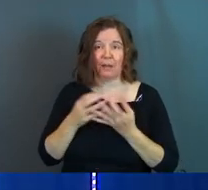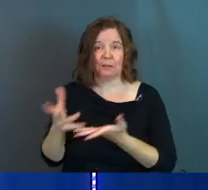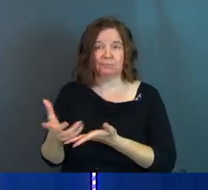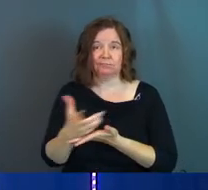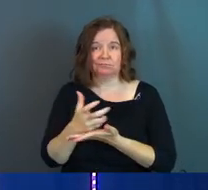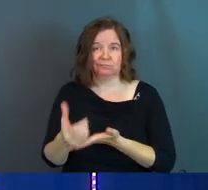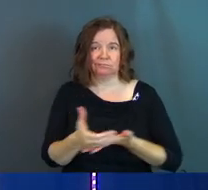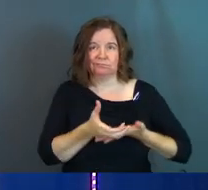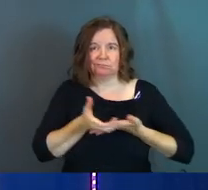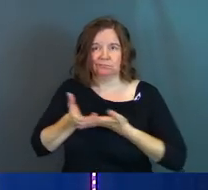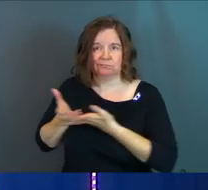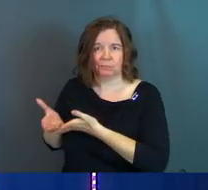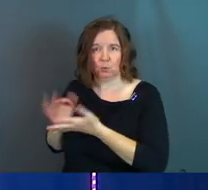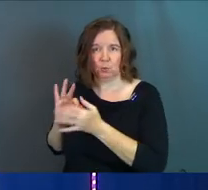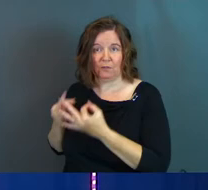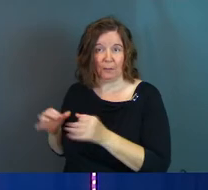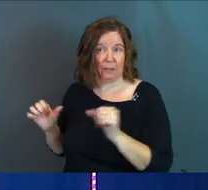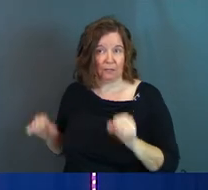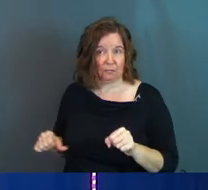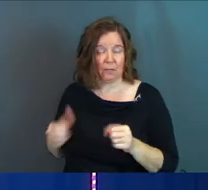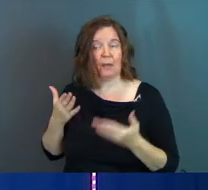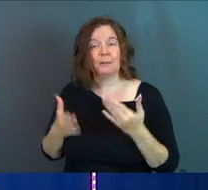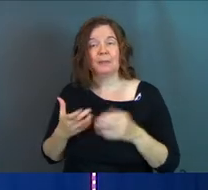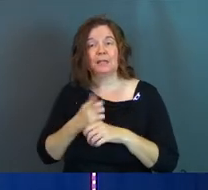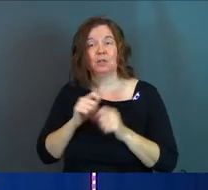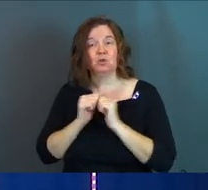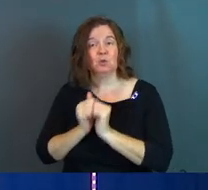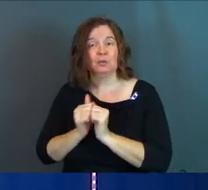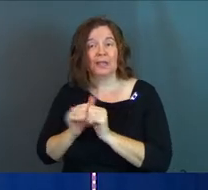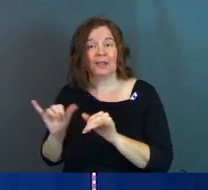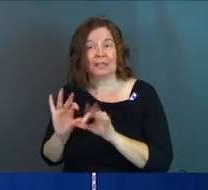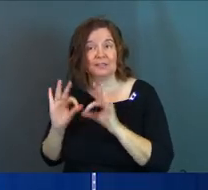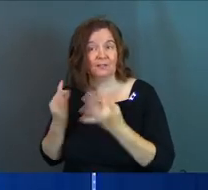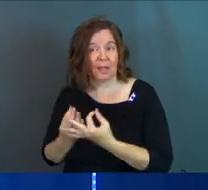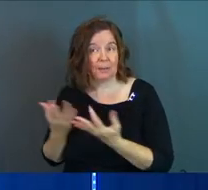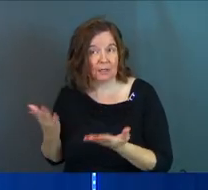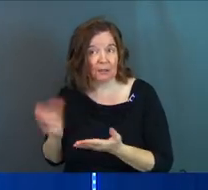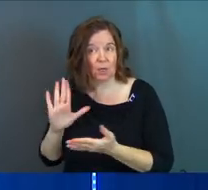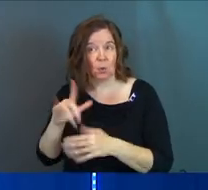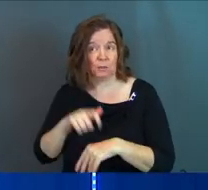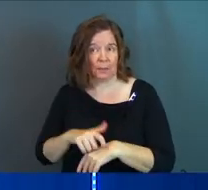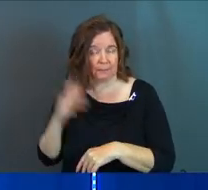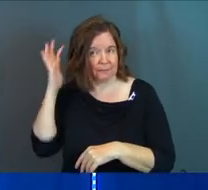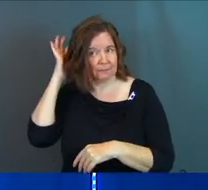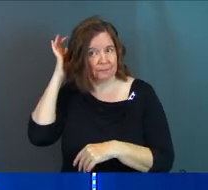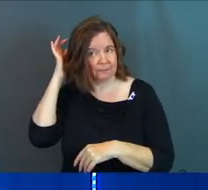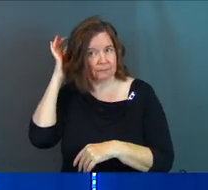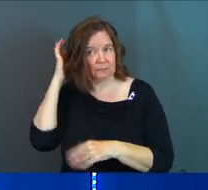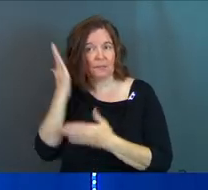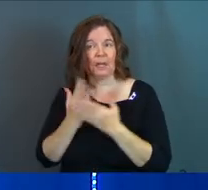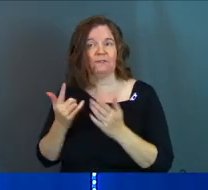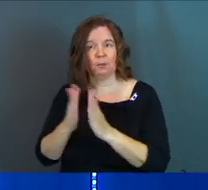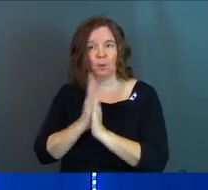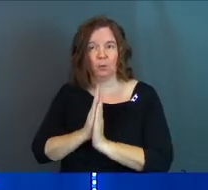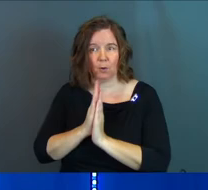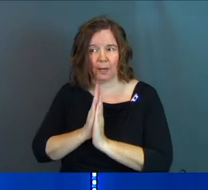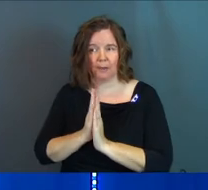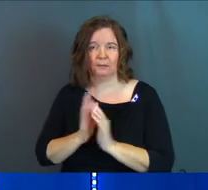and take it back to your family. And maybe take it together as a family in your time. Have somebody